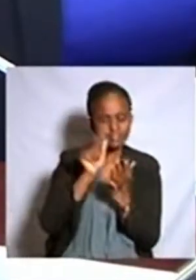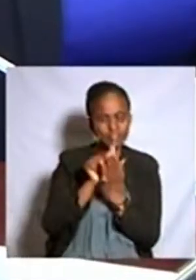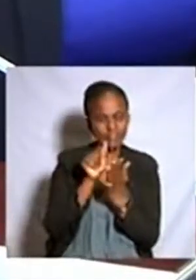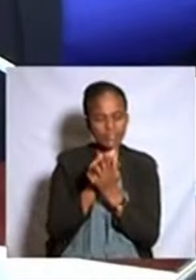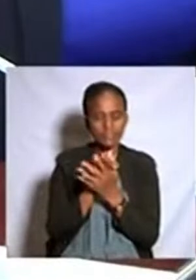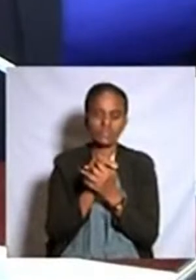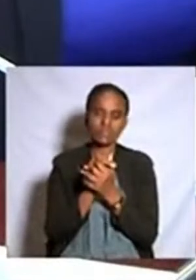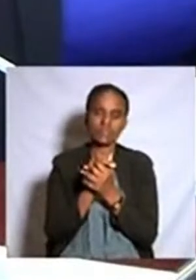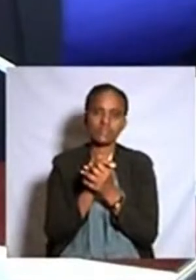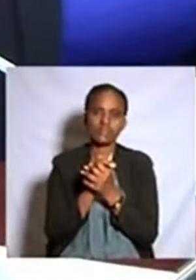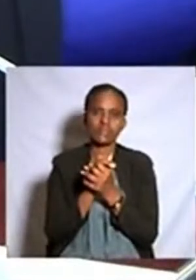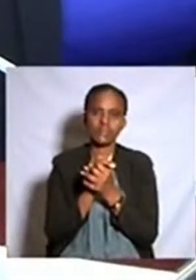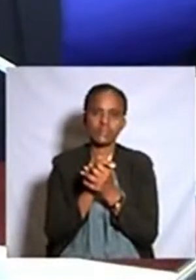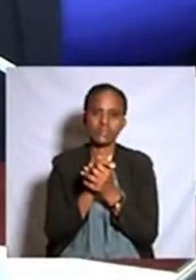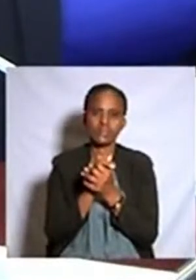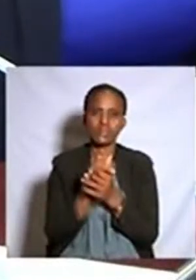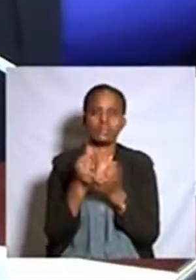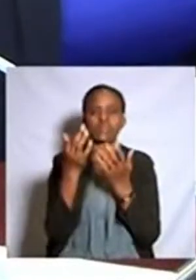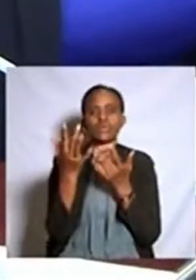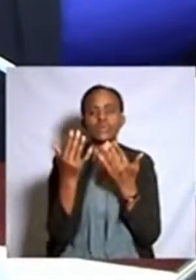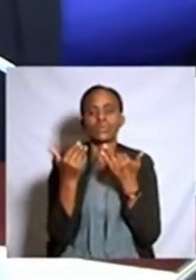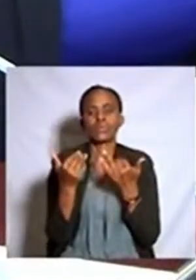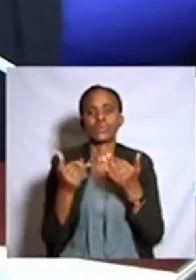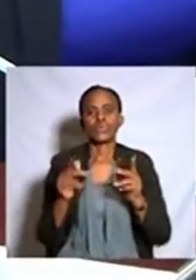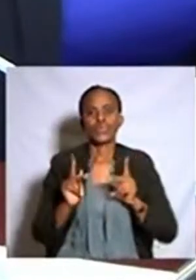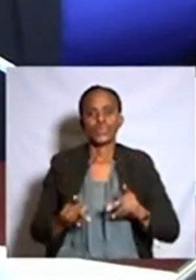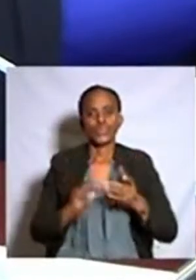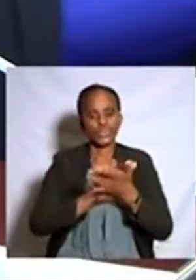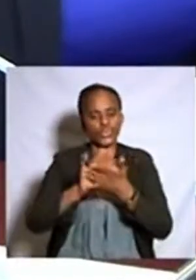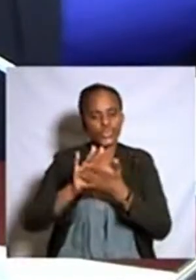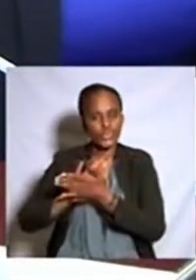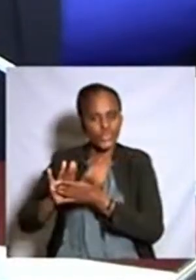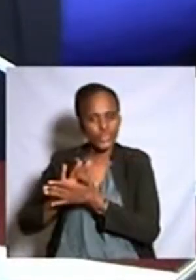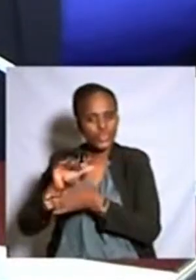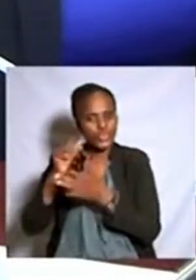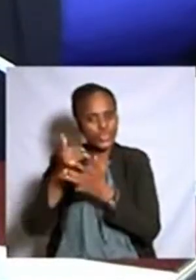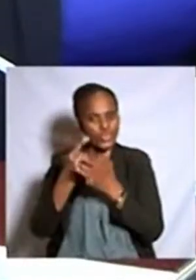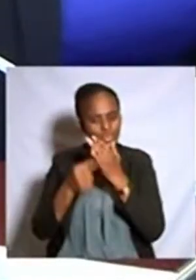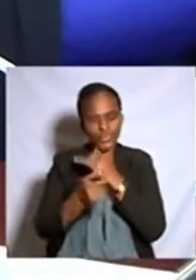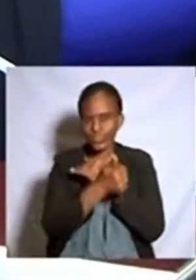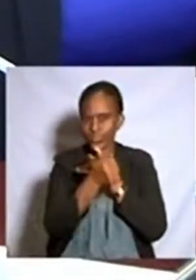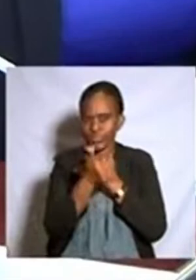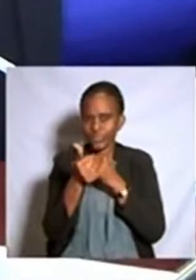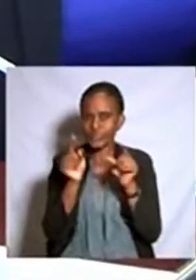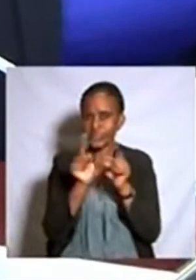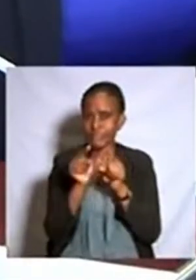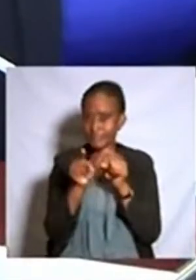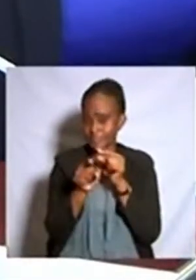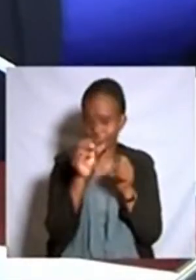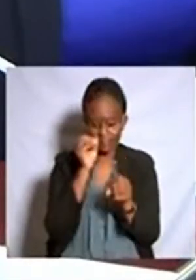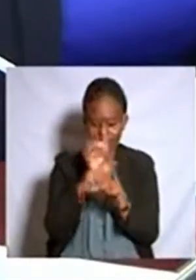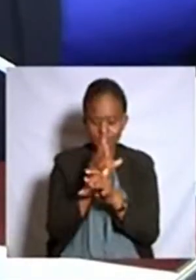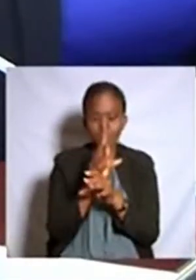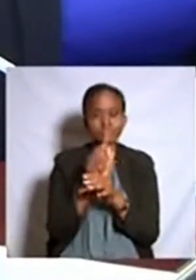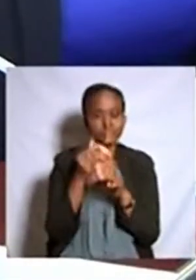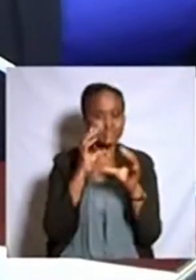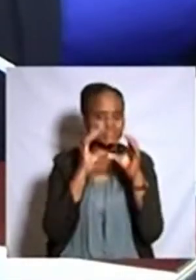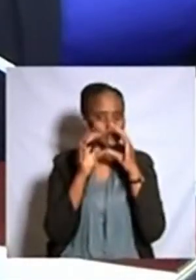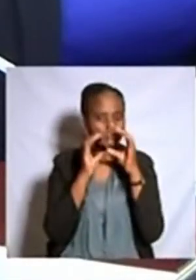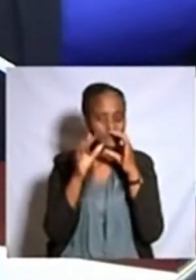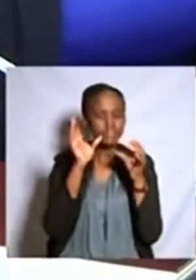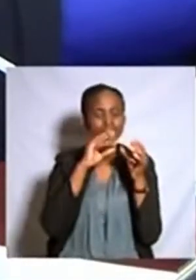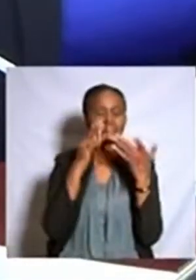Council. Currently waiting for the client to clear outstanding rates. The client was already communicated